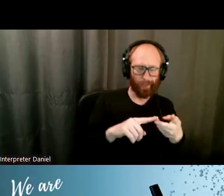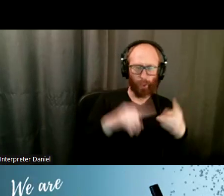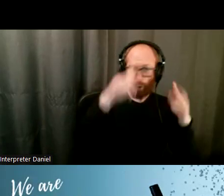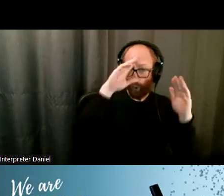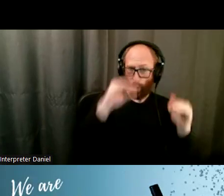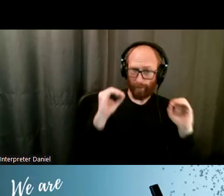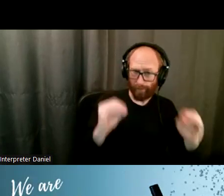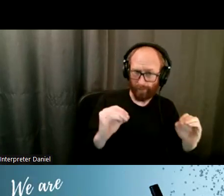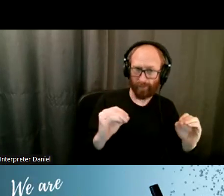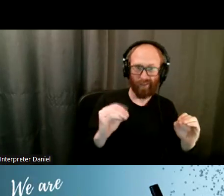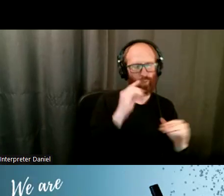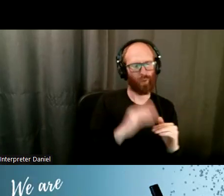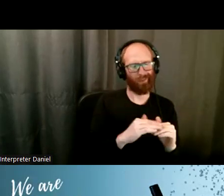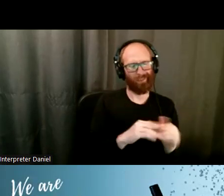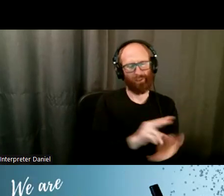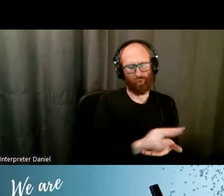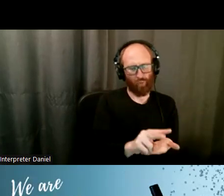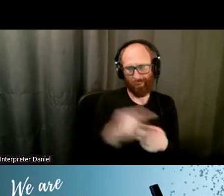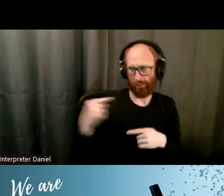2 weeks in the past year.